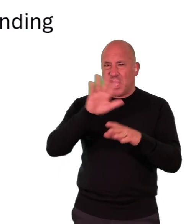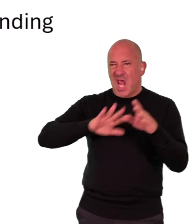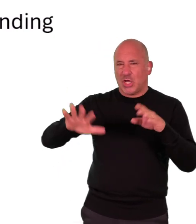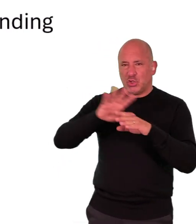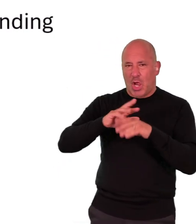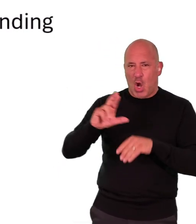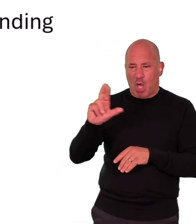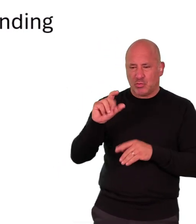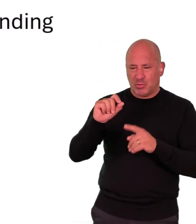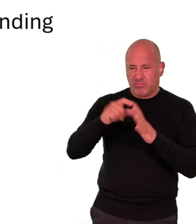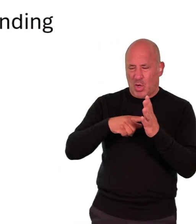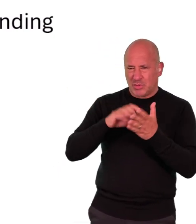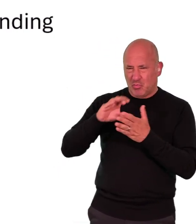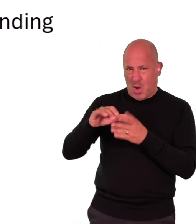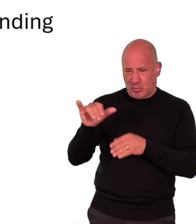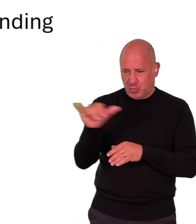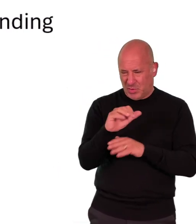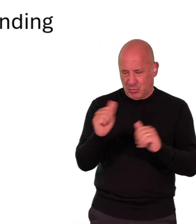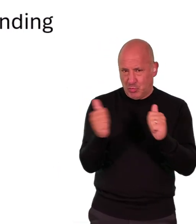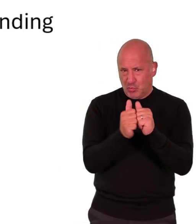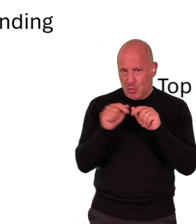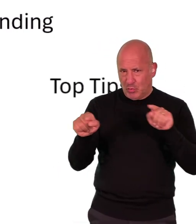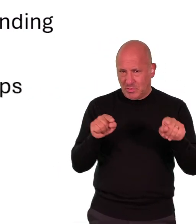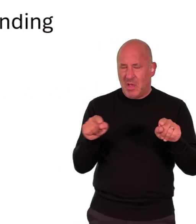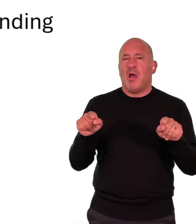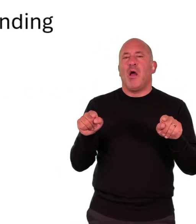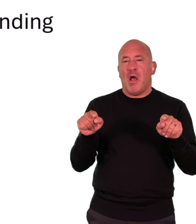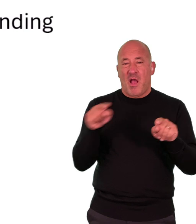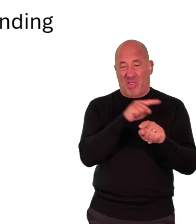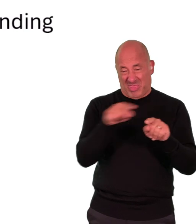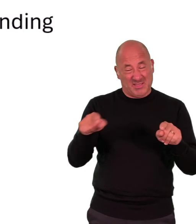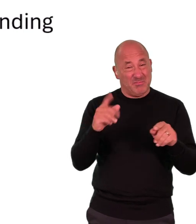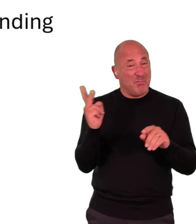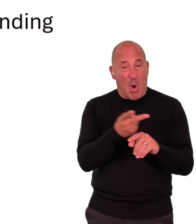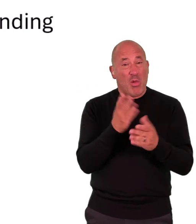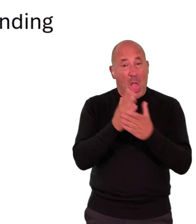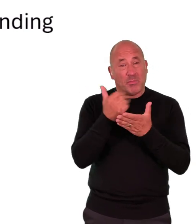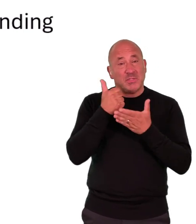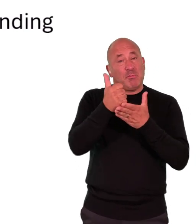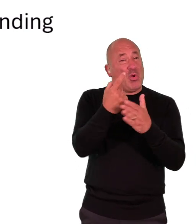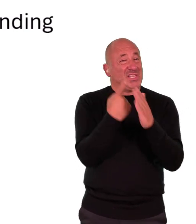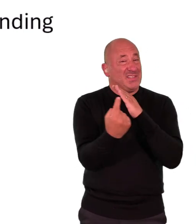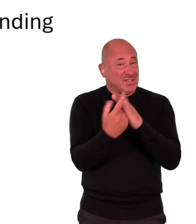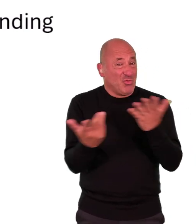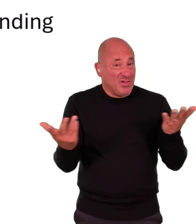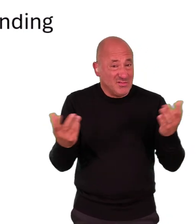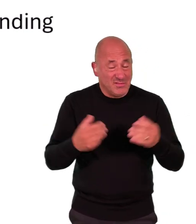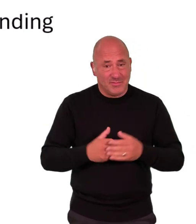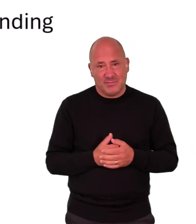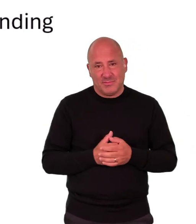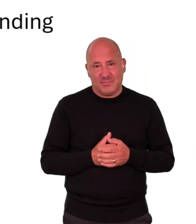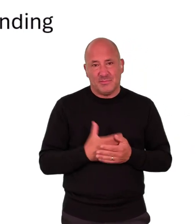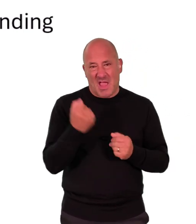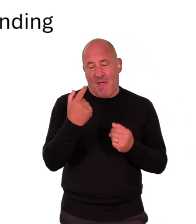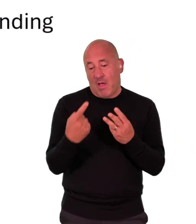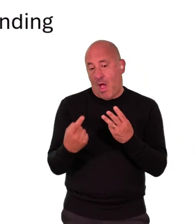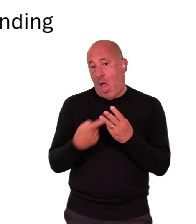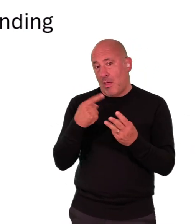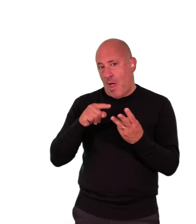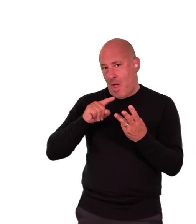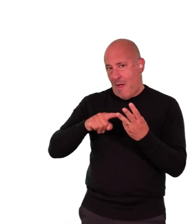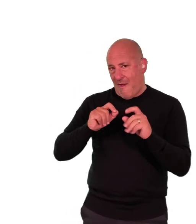support individuals. There's also a top tips video which you can watch if you're ready to draft your